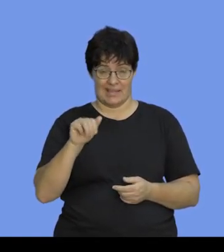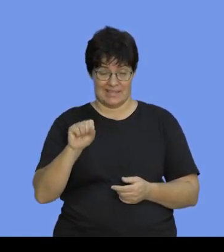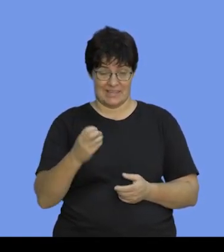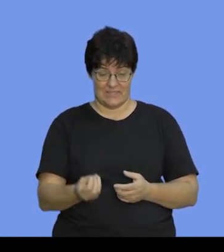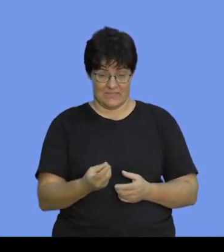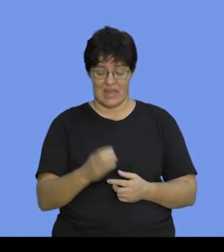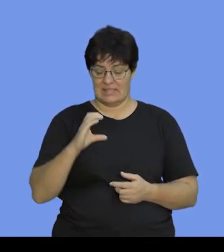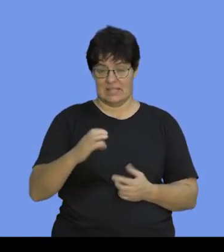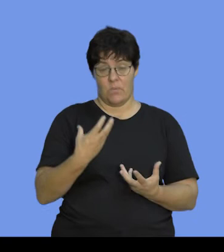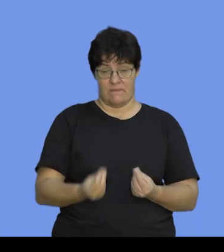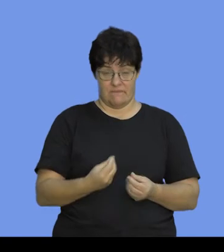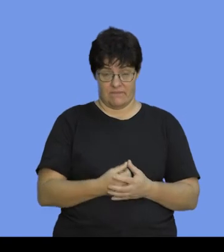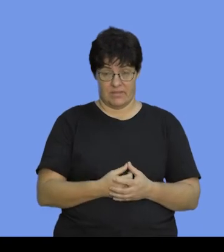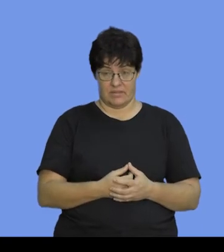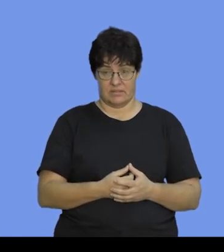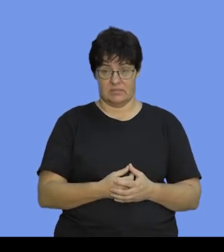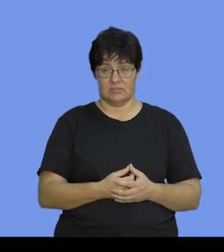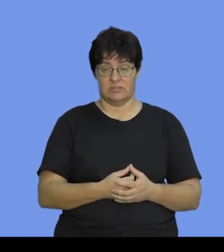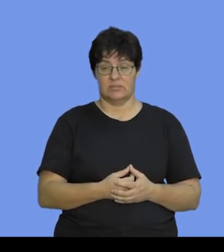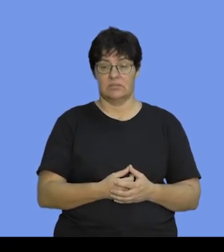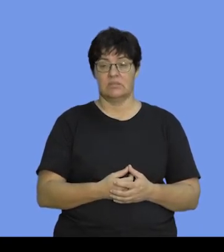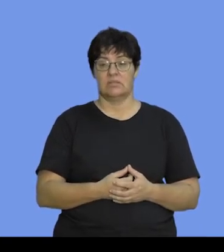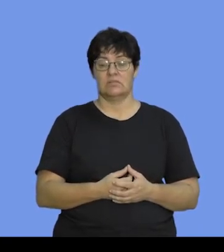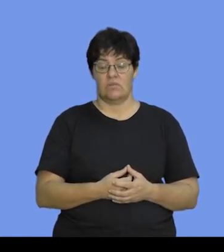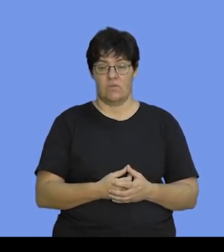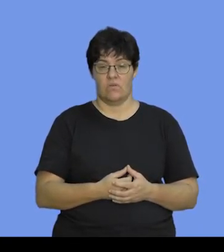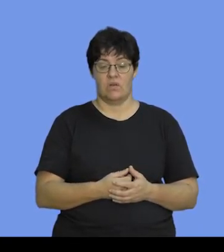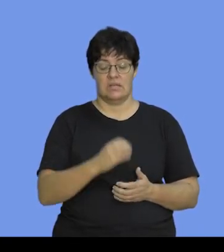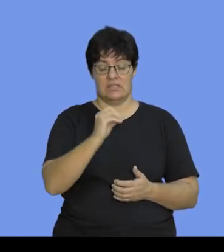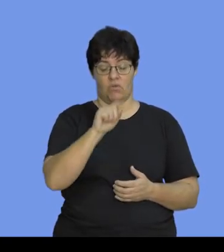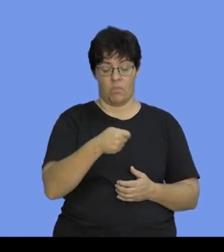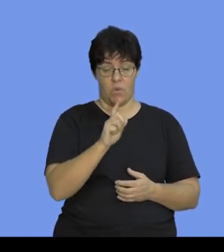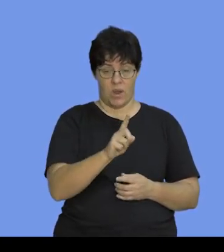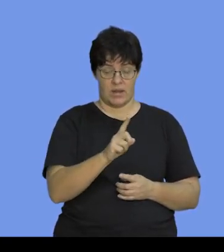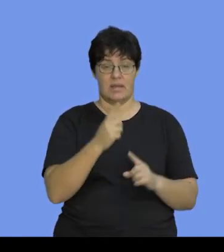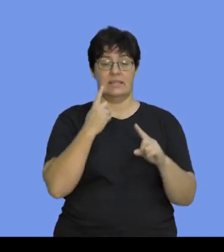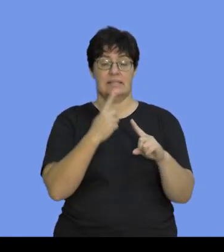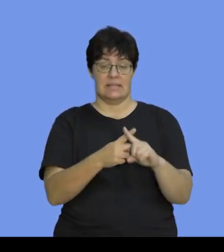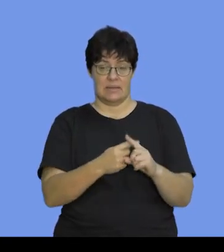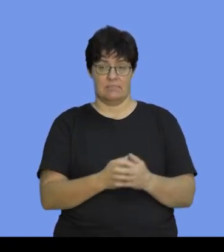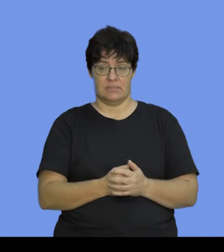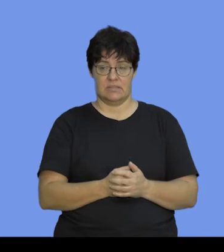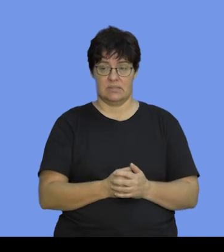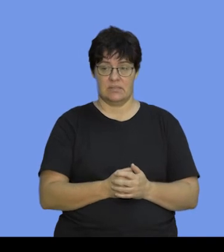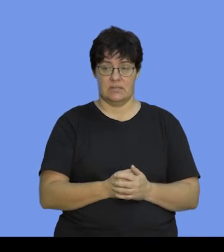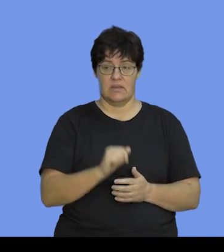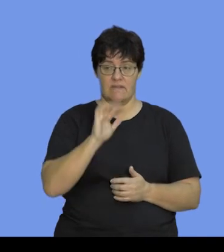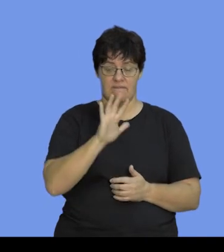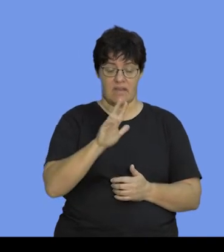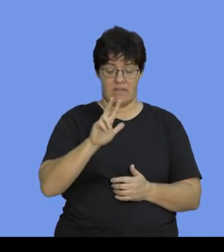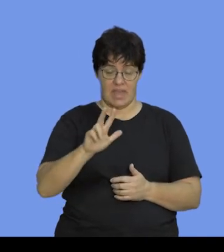molar mass. So the mass is actually a product of those three, which is 0,1